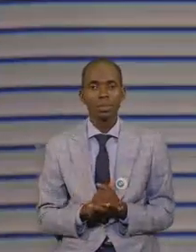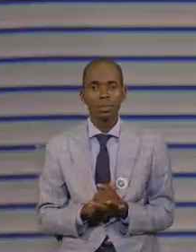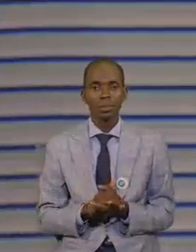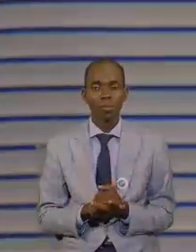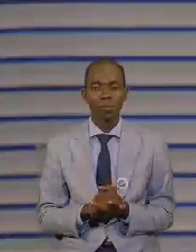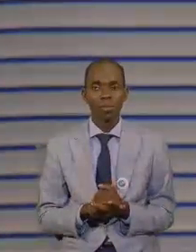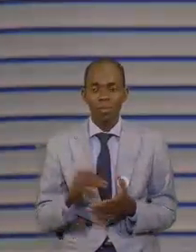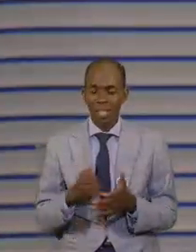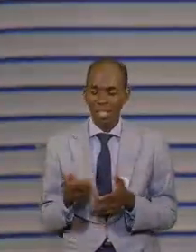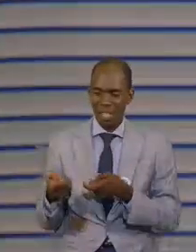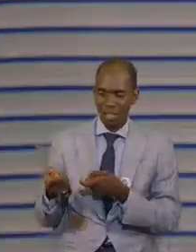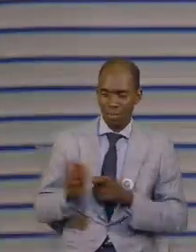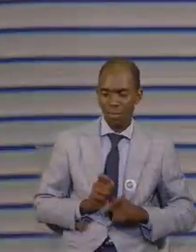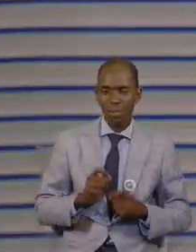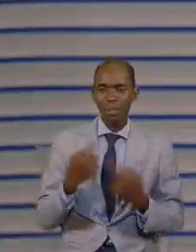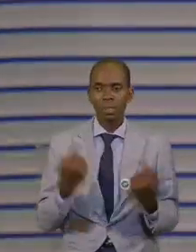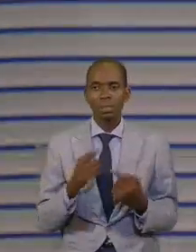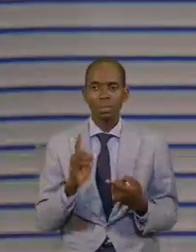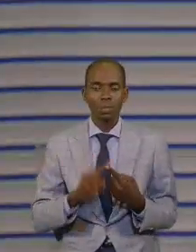Attracts sin into your life.